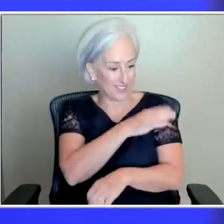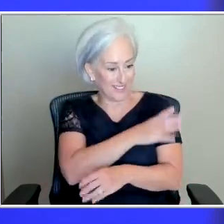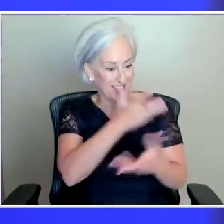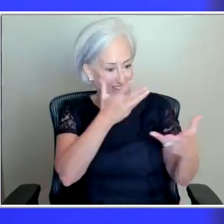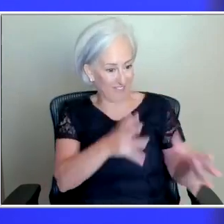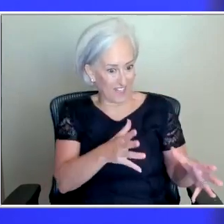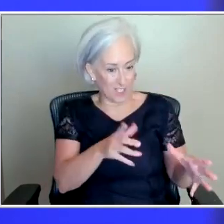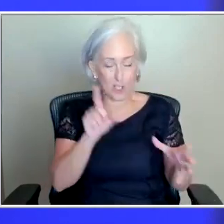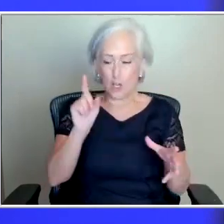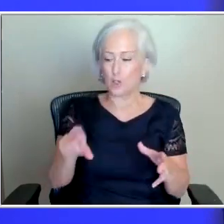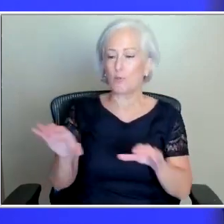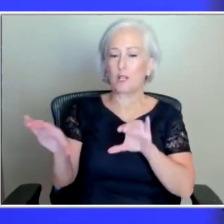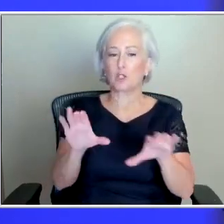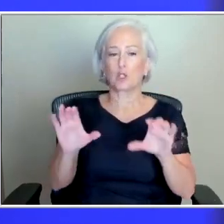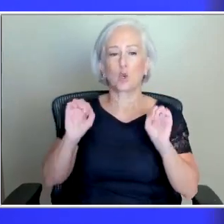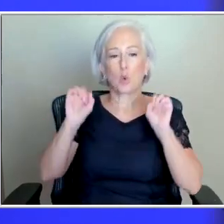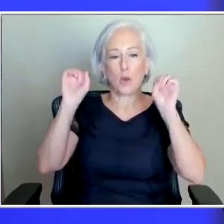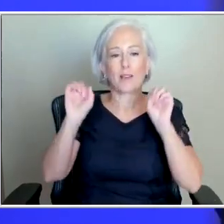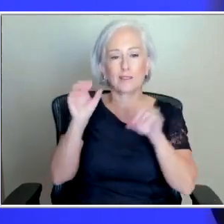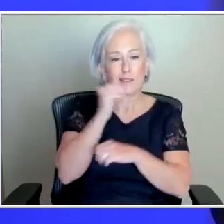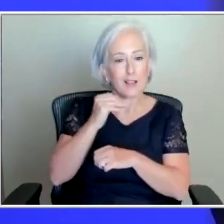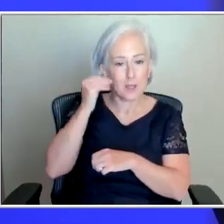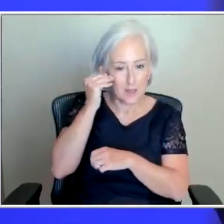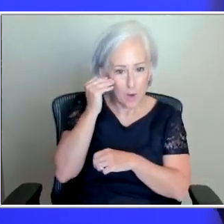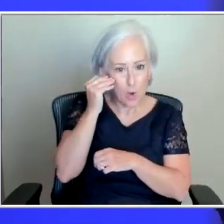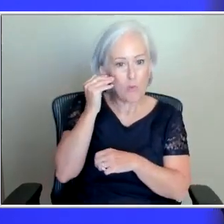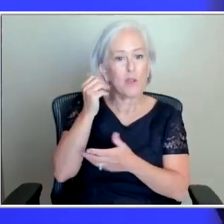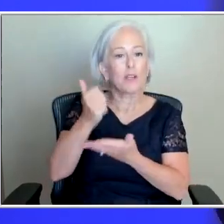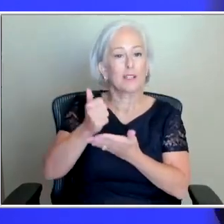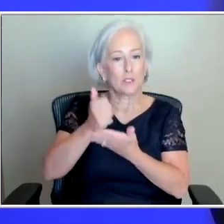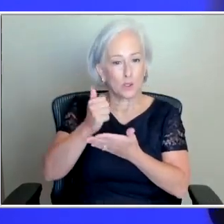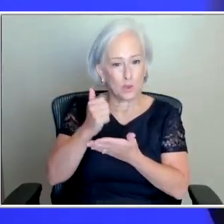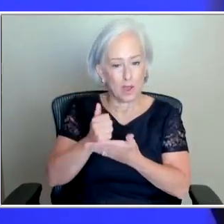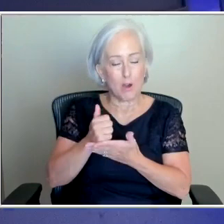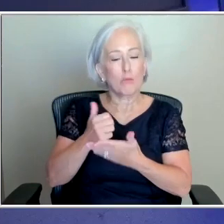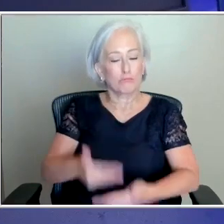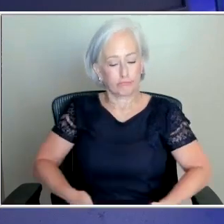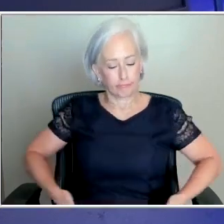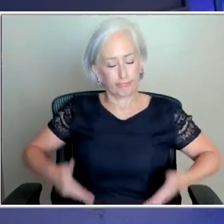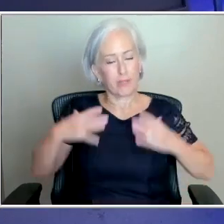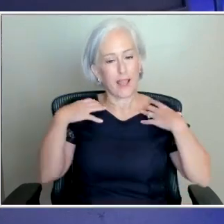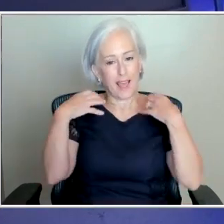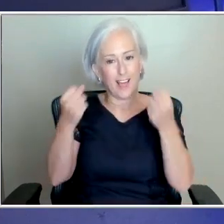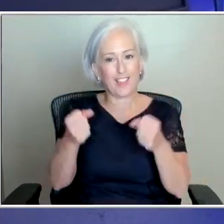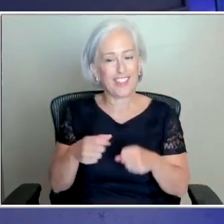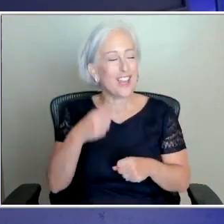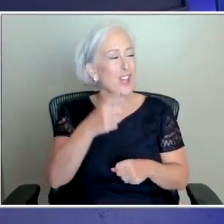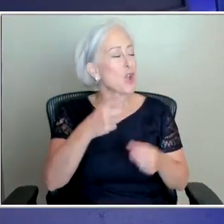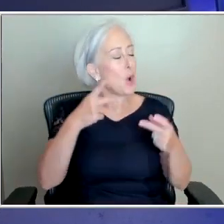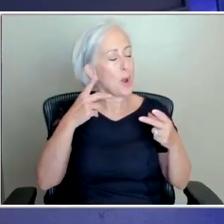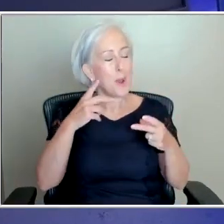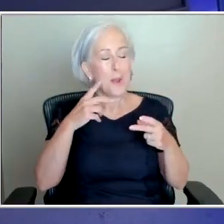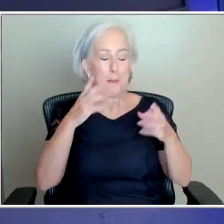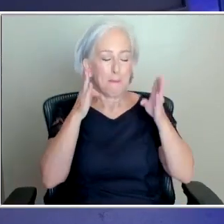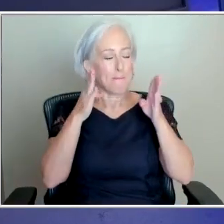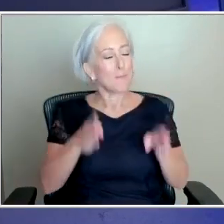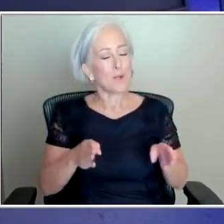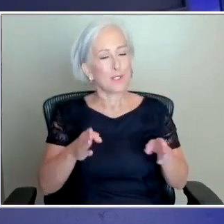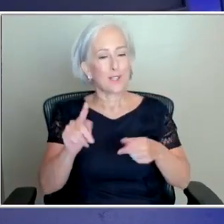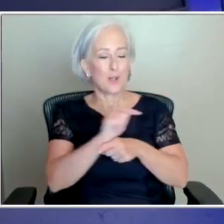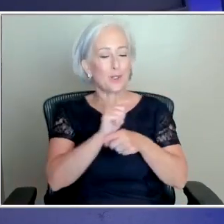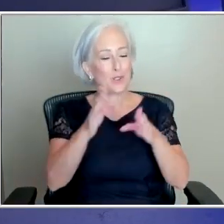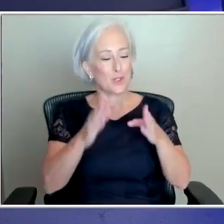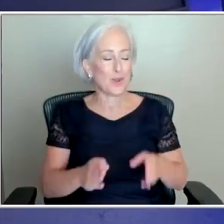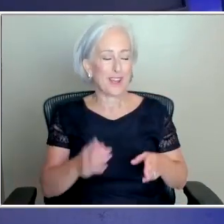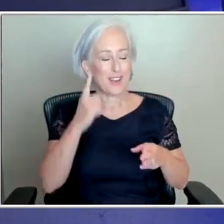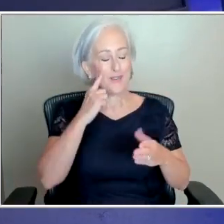keep maintaining those practices so that your pelvic floor stays healthy. You're like a personal trainer of the pelvic floor, and then you send us out into the world, and we got